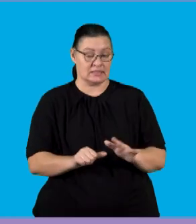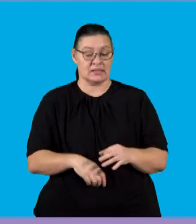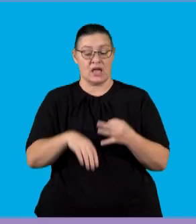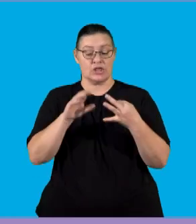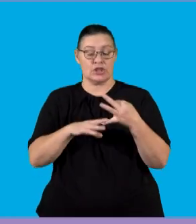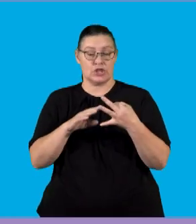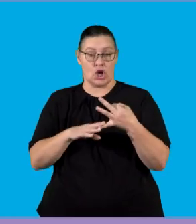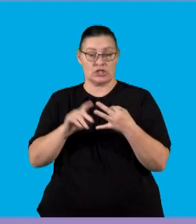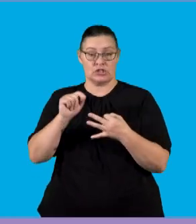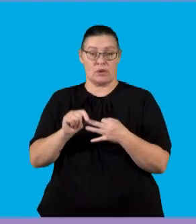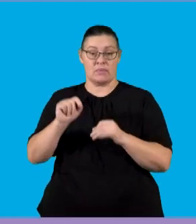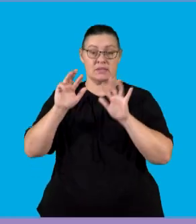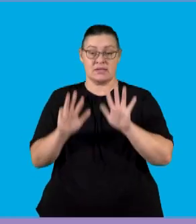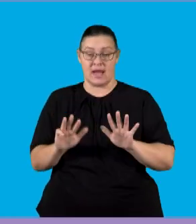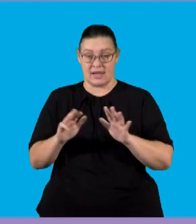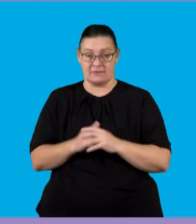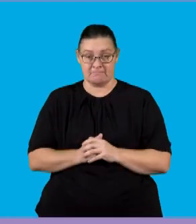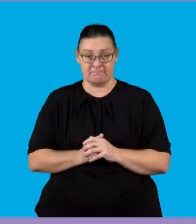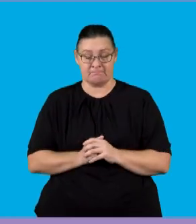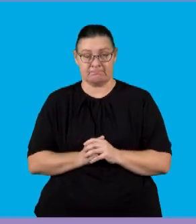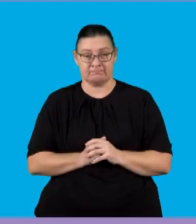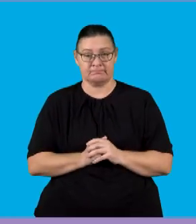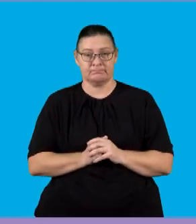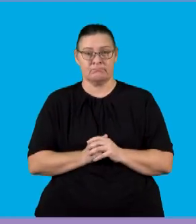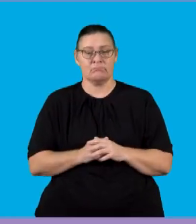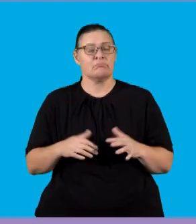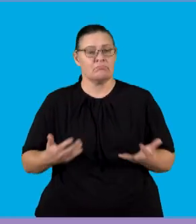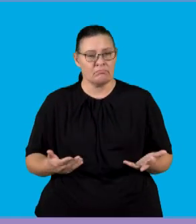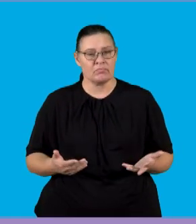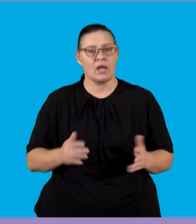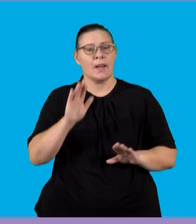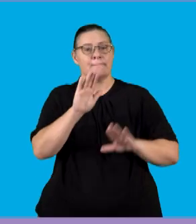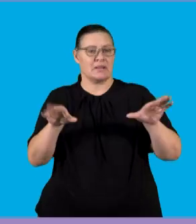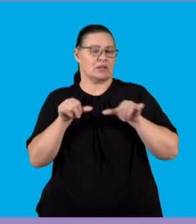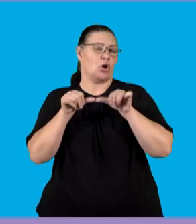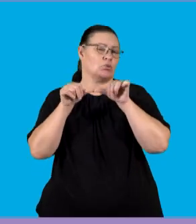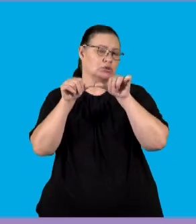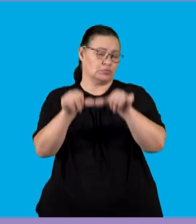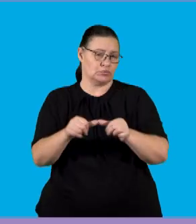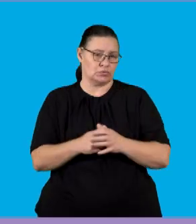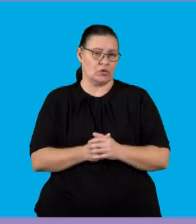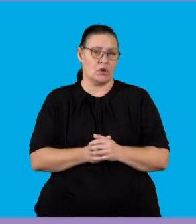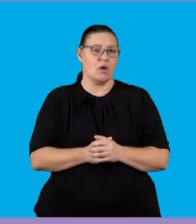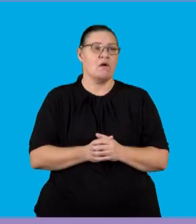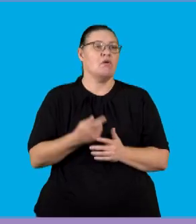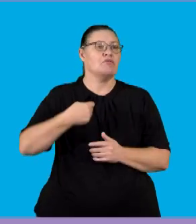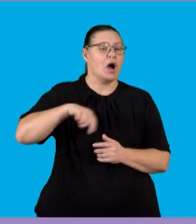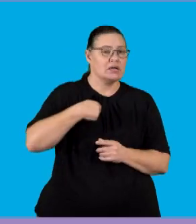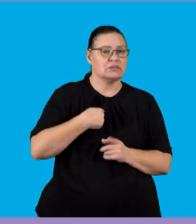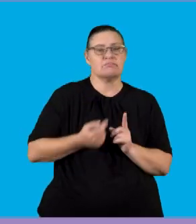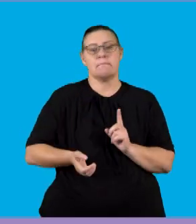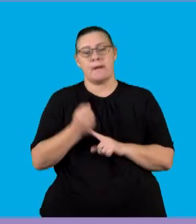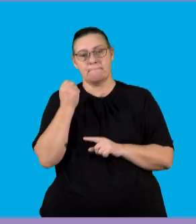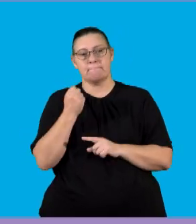term is 6, and our third term is a 9. Of course, that pattern continues. Now, remember, for us